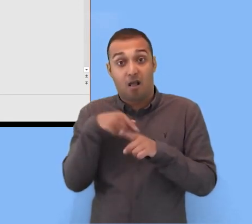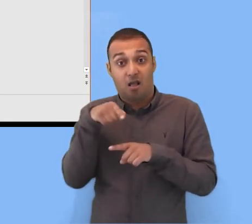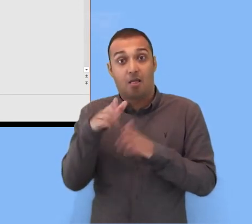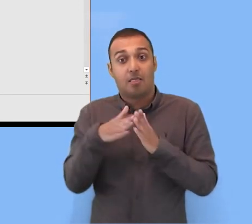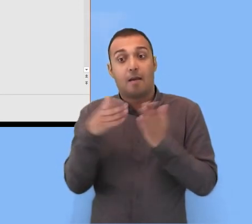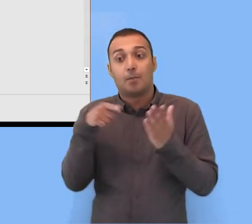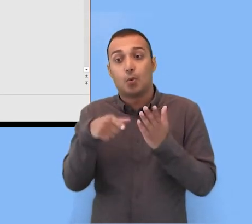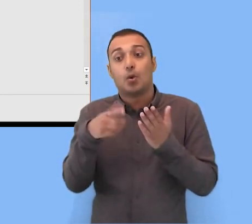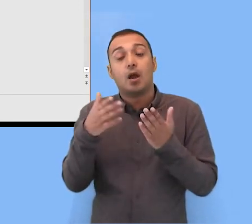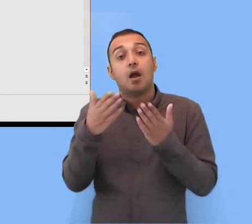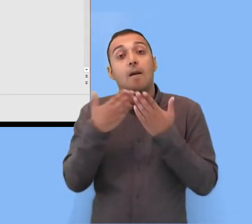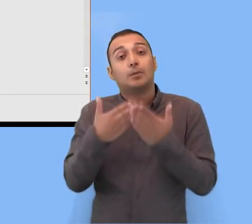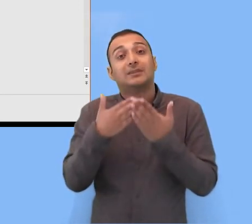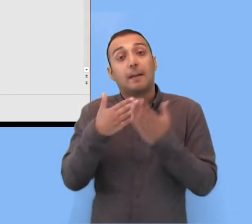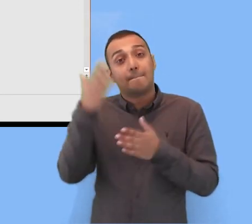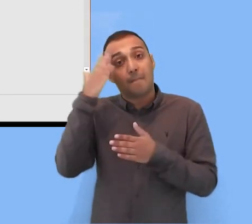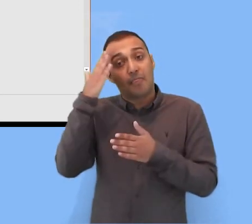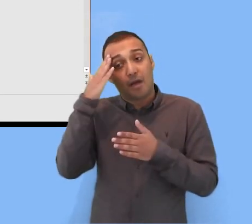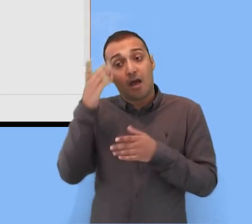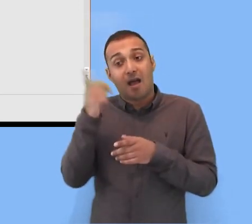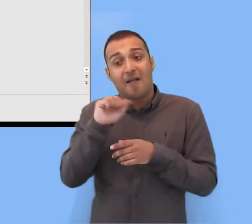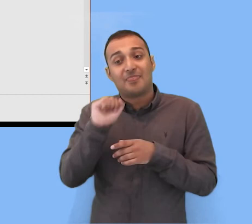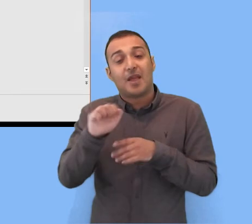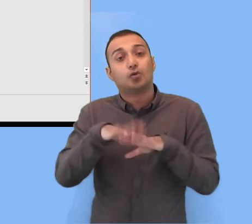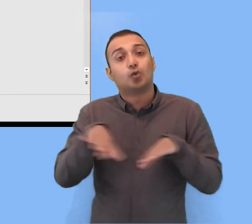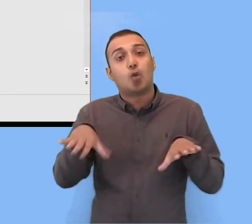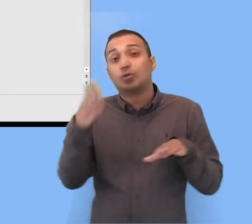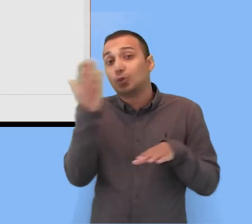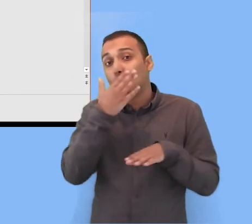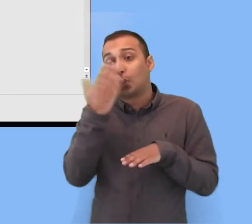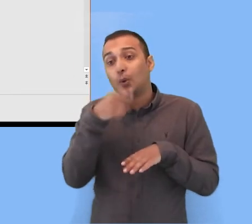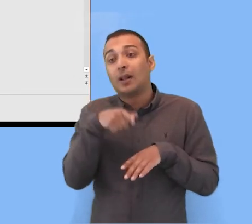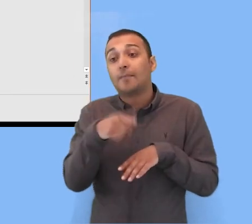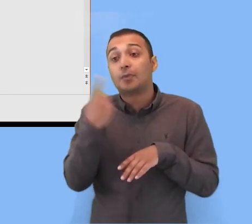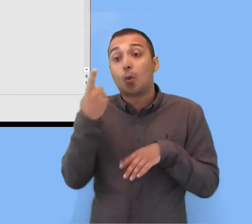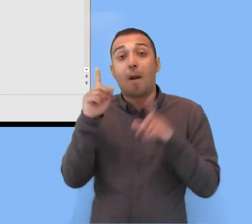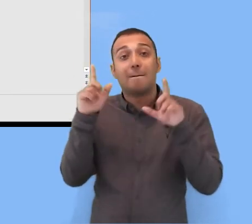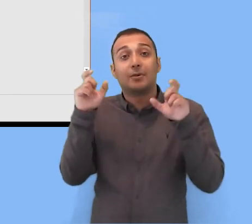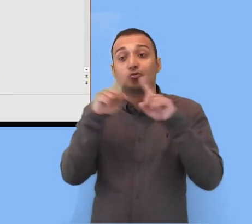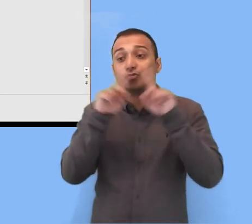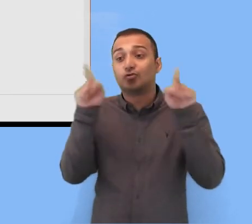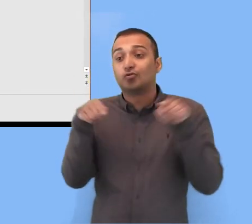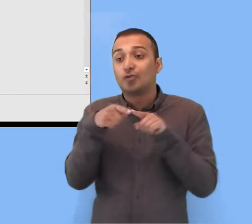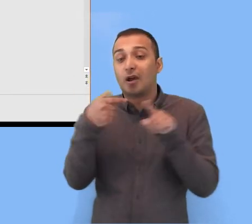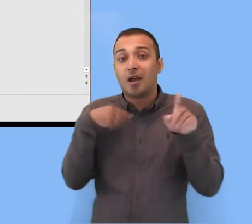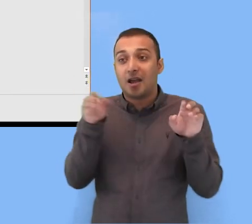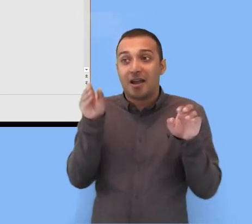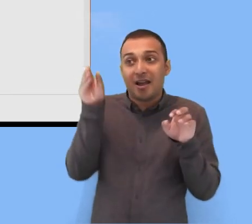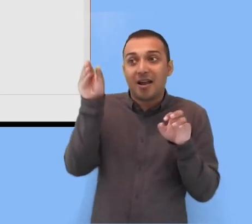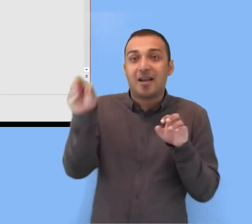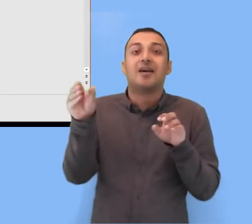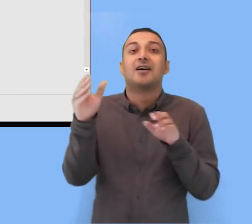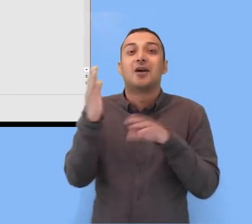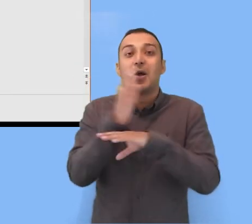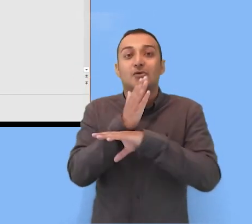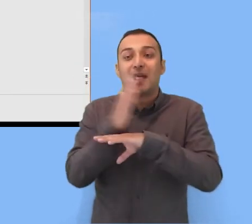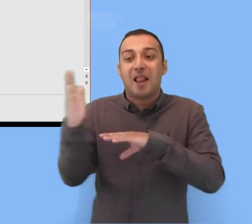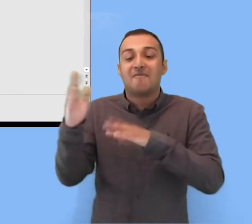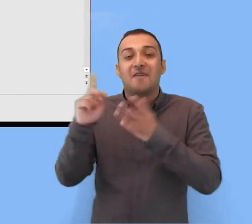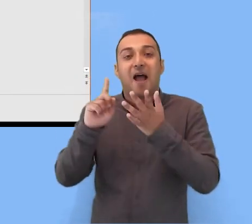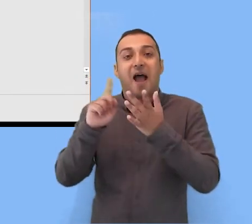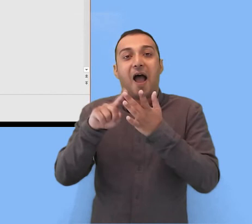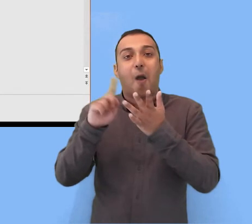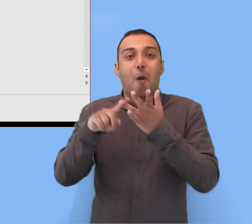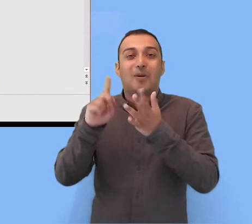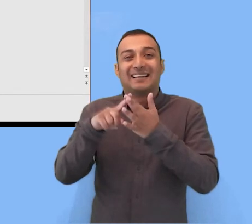Children's Schooling. And that's actually just a picture of it being on the shelves at the IOE, where I used to see this gap,